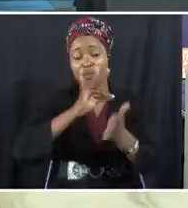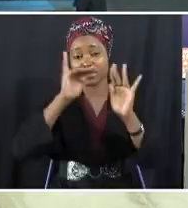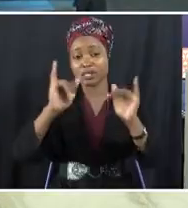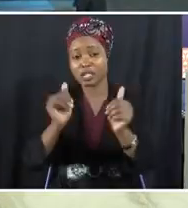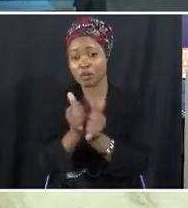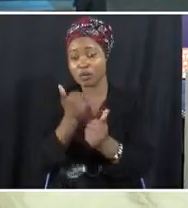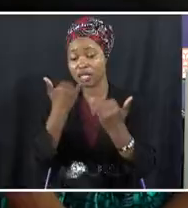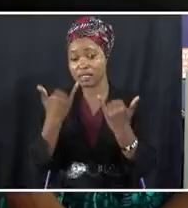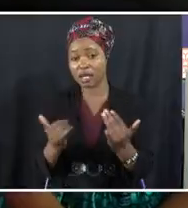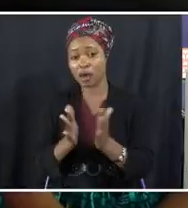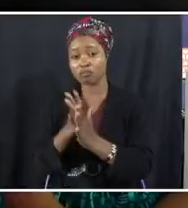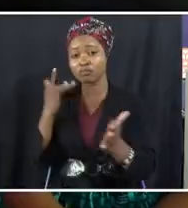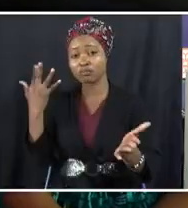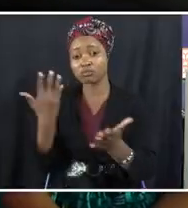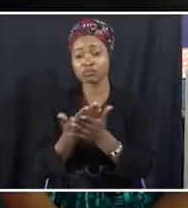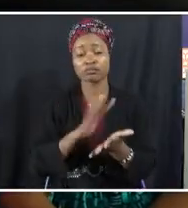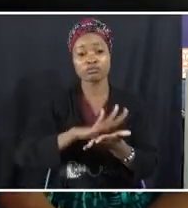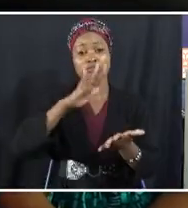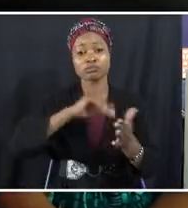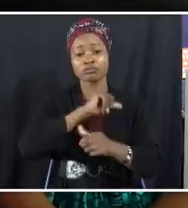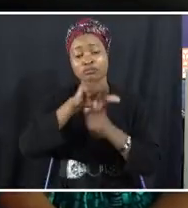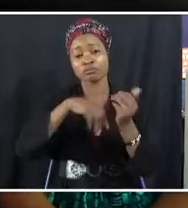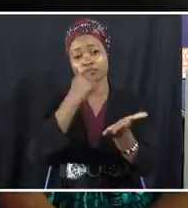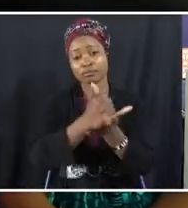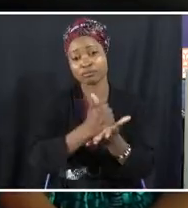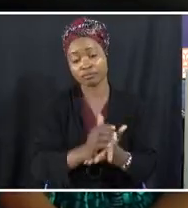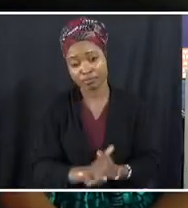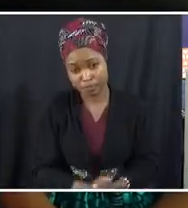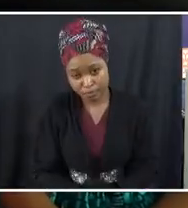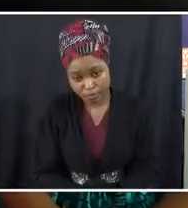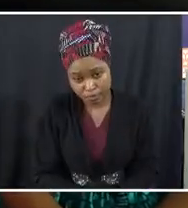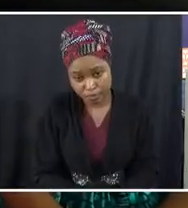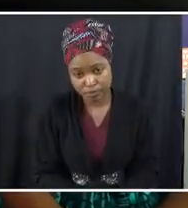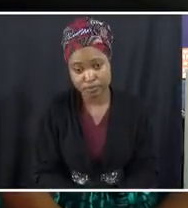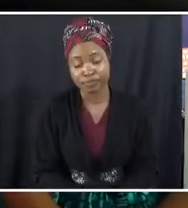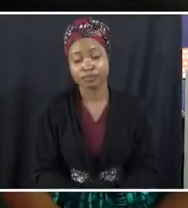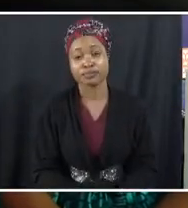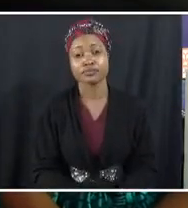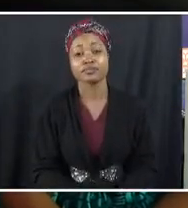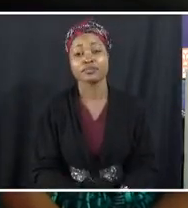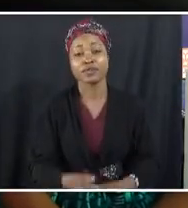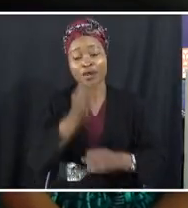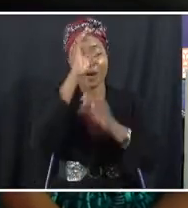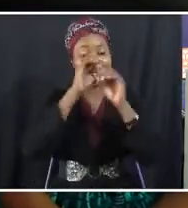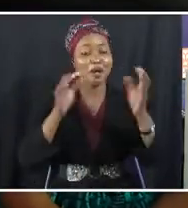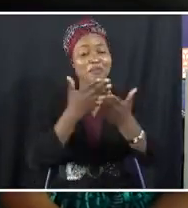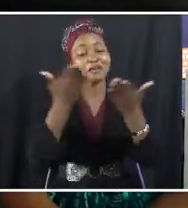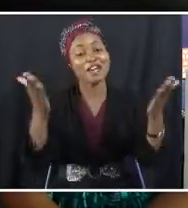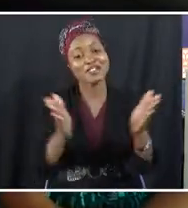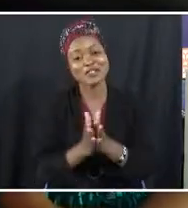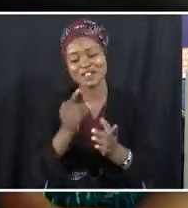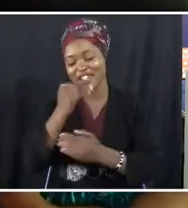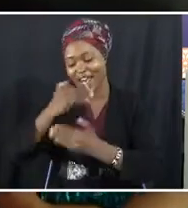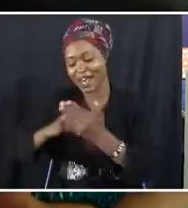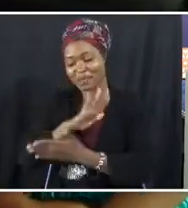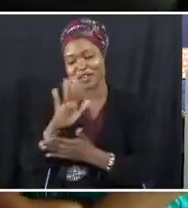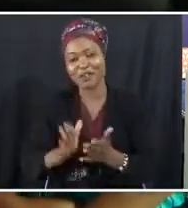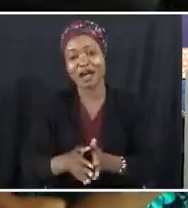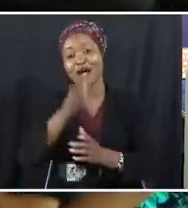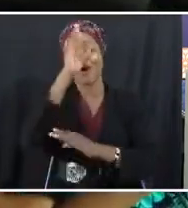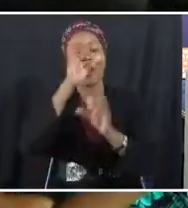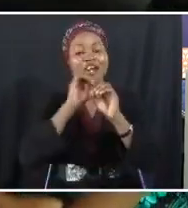fellowship of the Holy Spirit be with us now and forevermore. Amen. God bless you. Tell your neighbor God loves you.